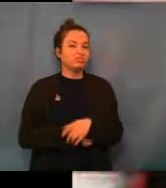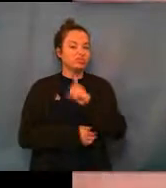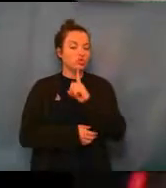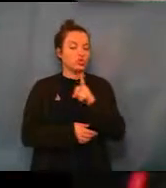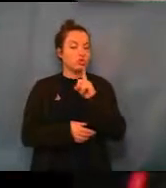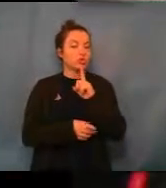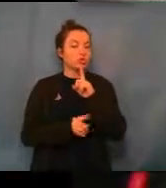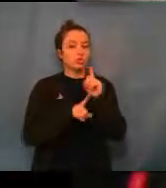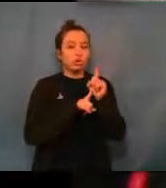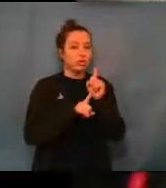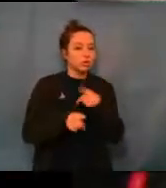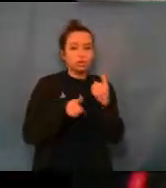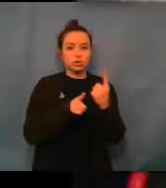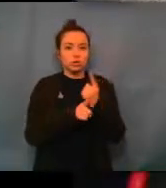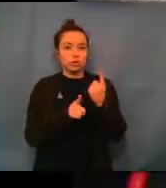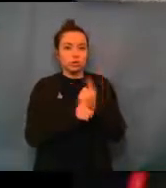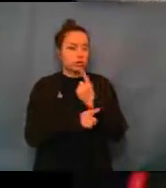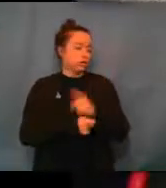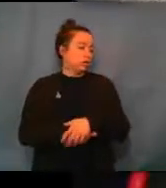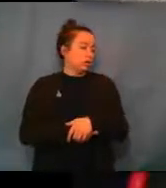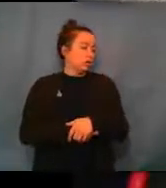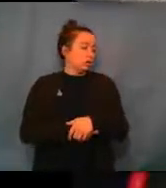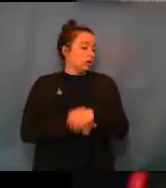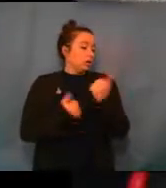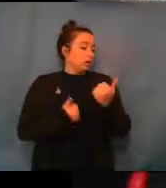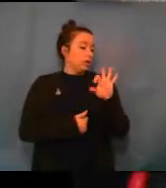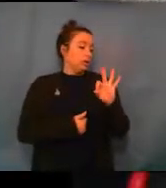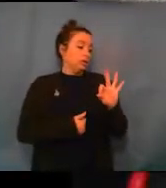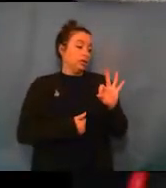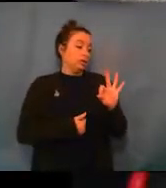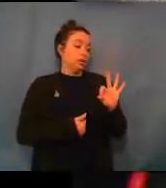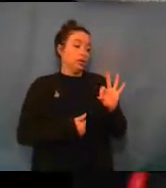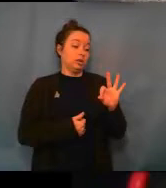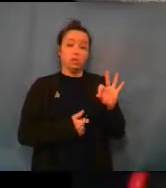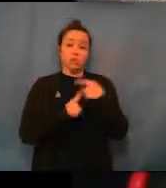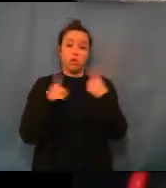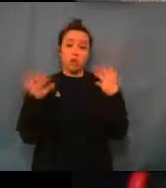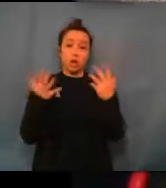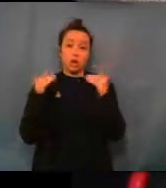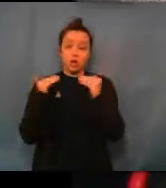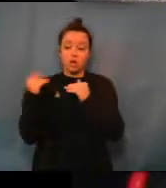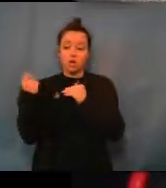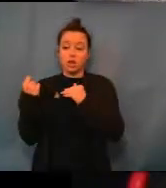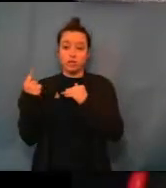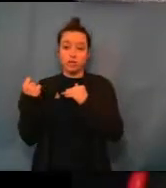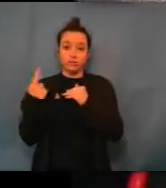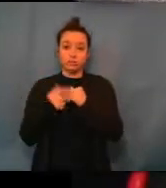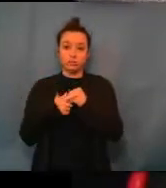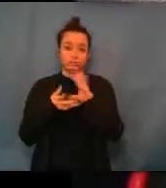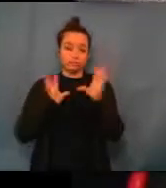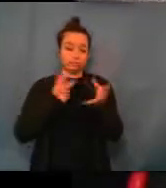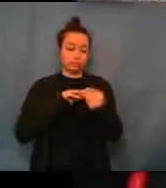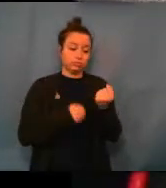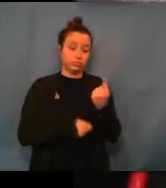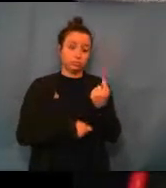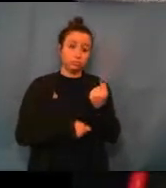answer. All right, the next one we have 9 plus something equals 11. So my whole is